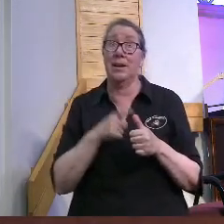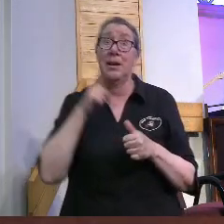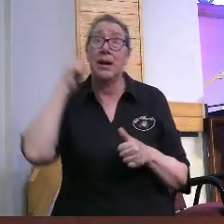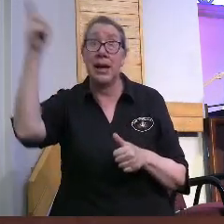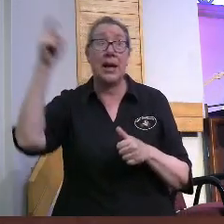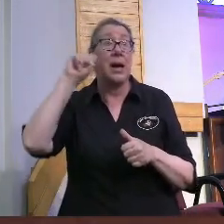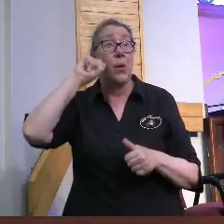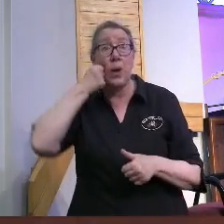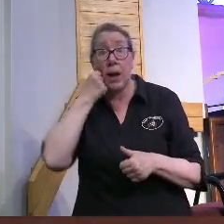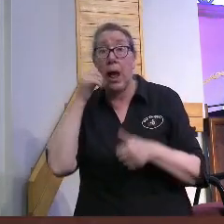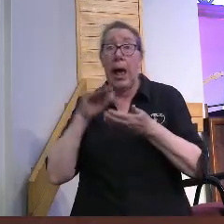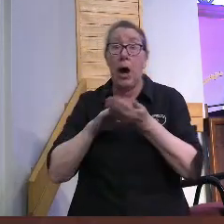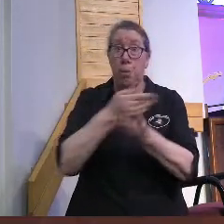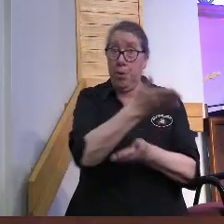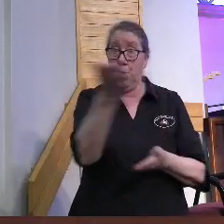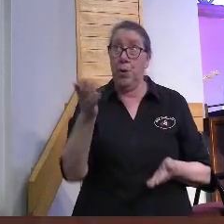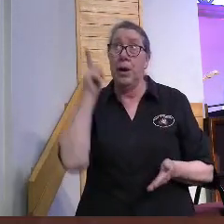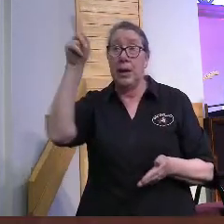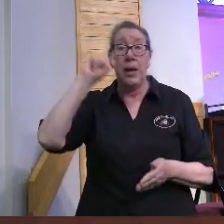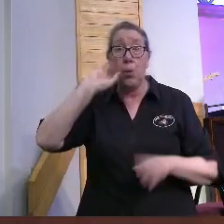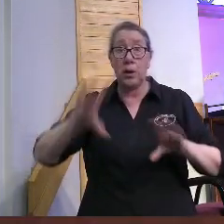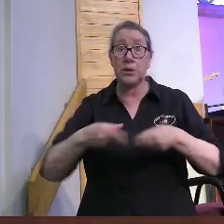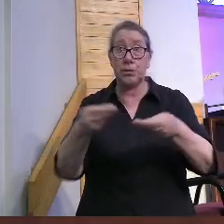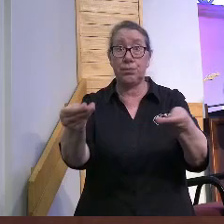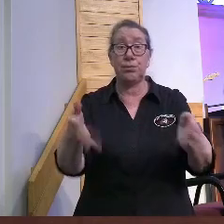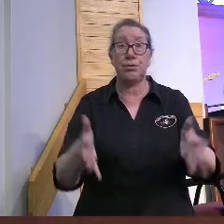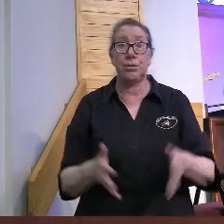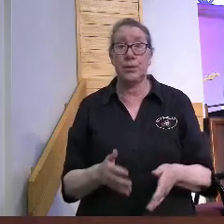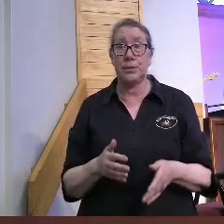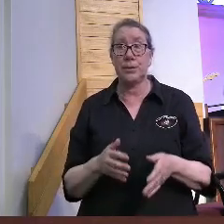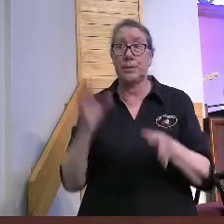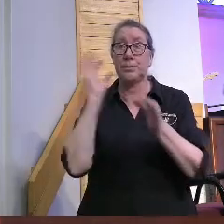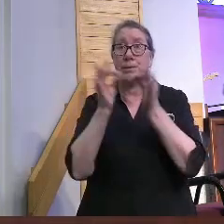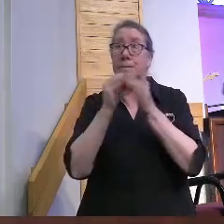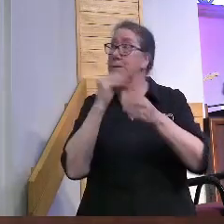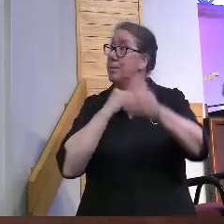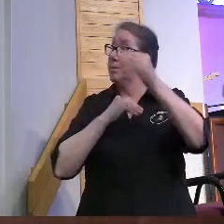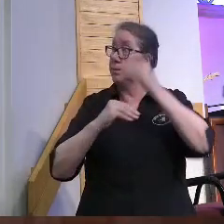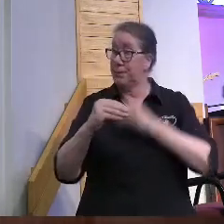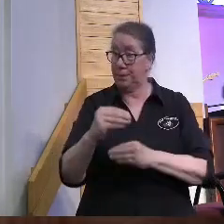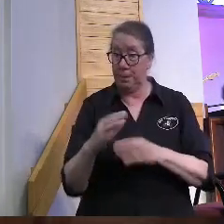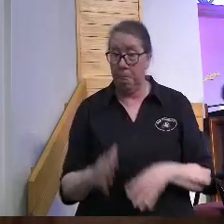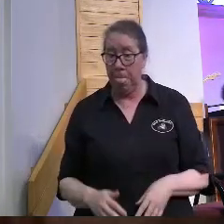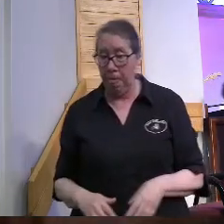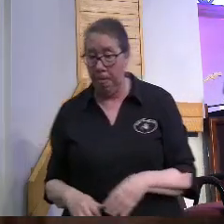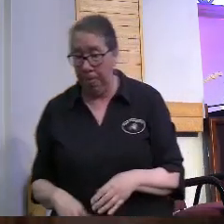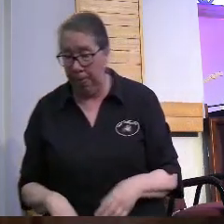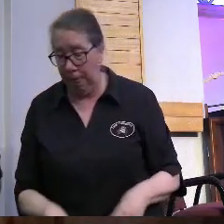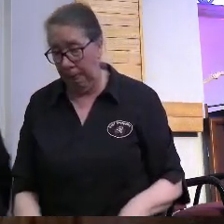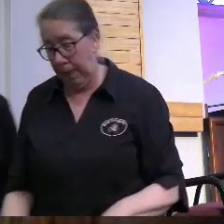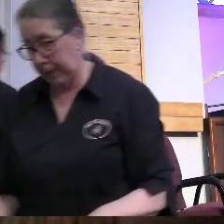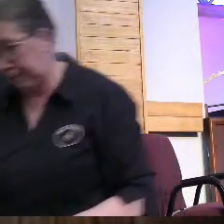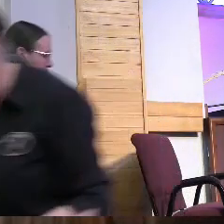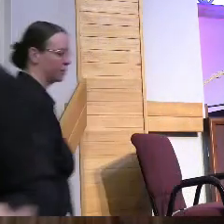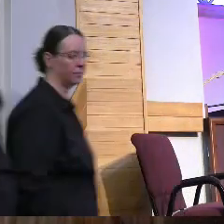Hallelujah, yes. You'll never fail me, Lord. Your altar is open today. You come and find your